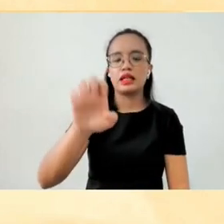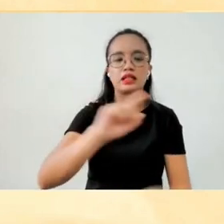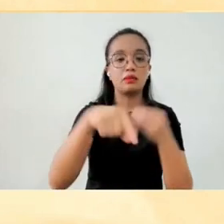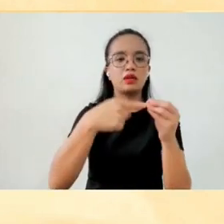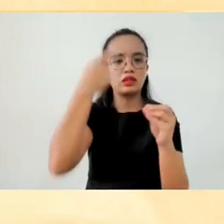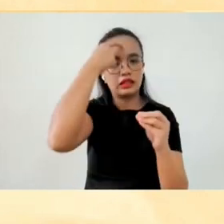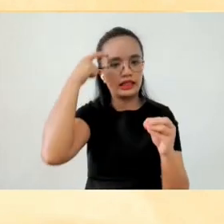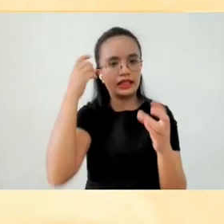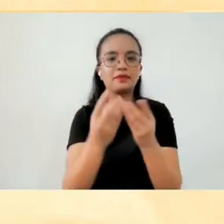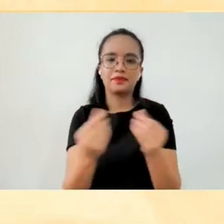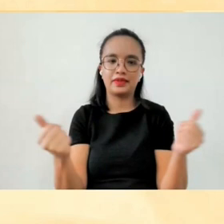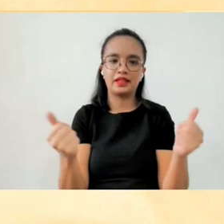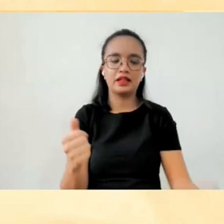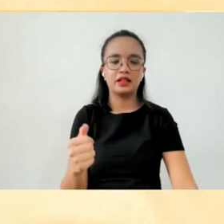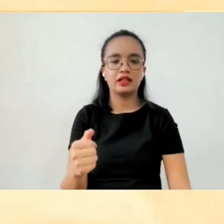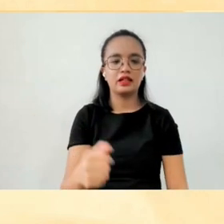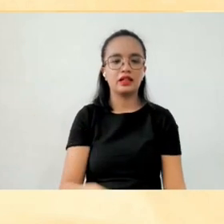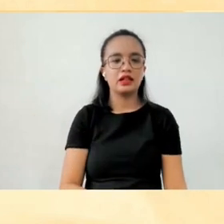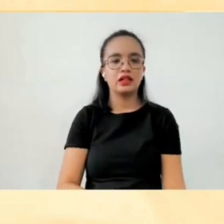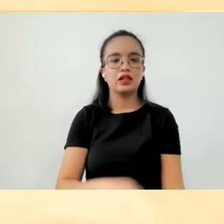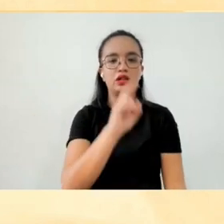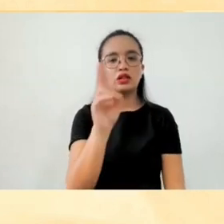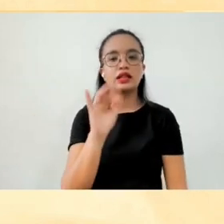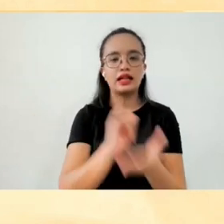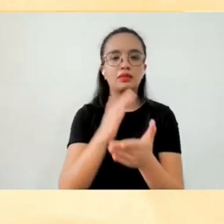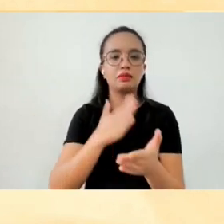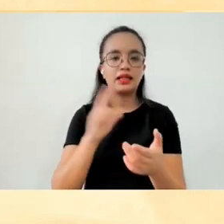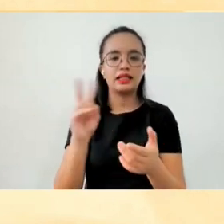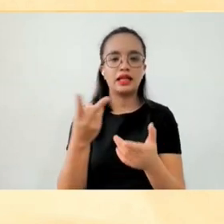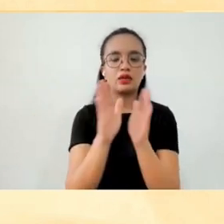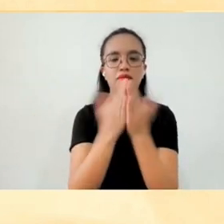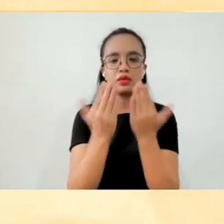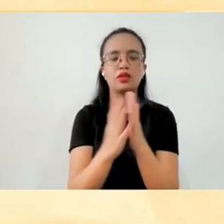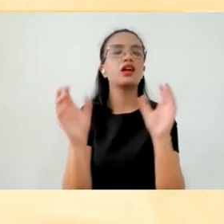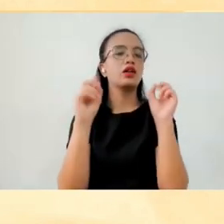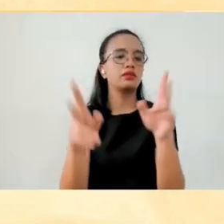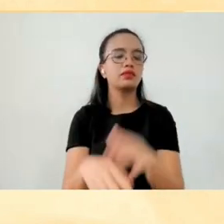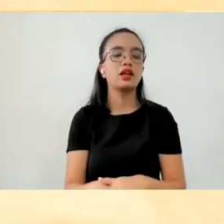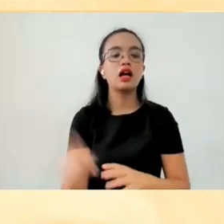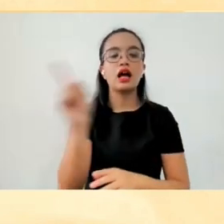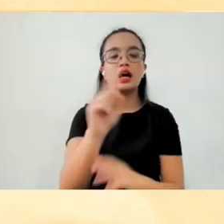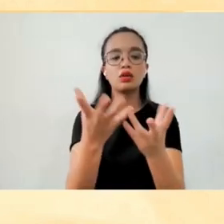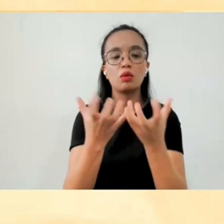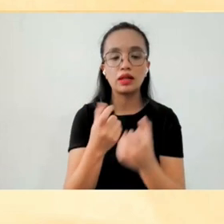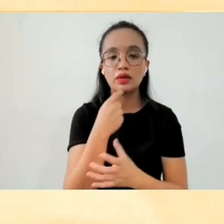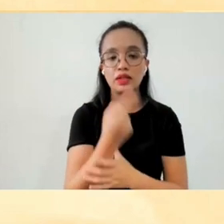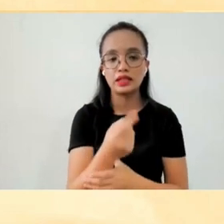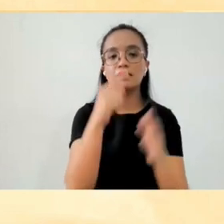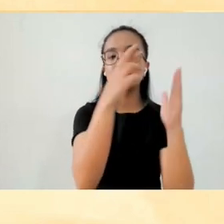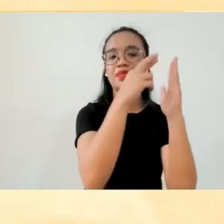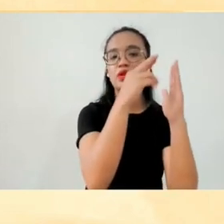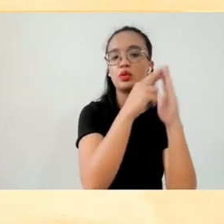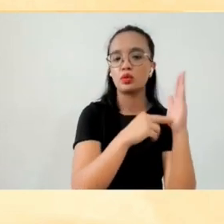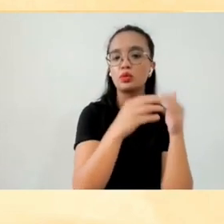recovery for the use of trauma workers, which is my second book on trauma. Okay, what I just want to say are some guidelines, maybe